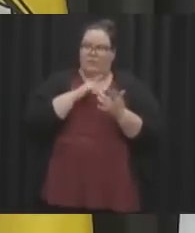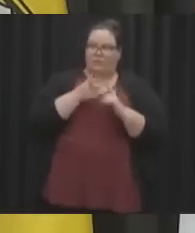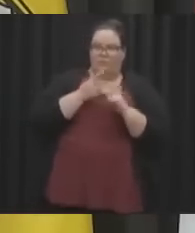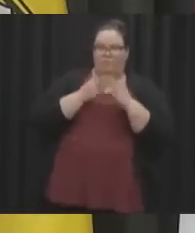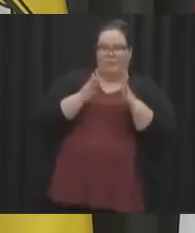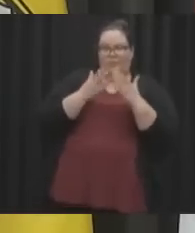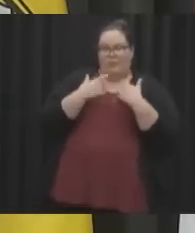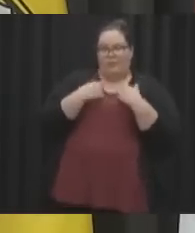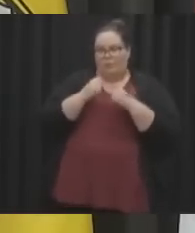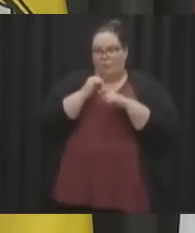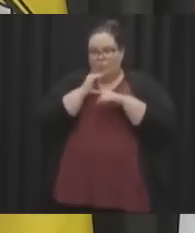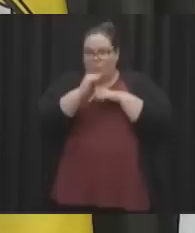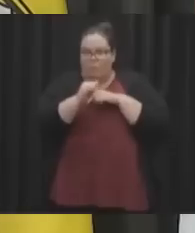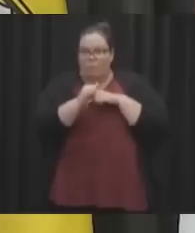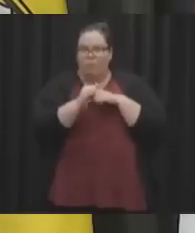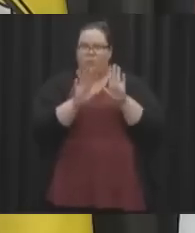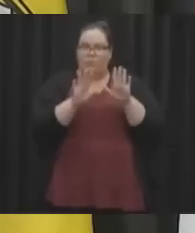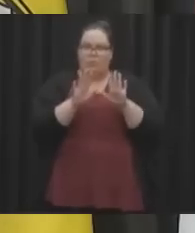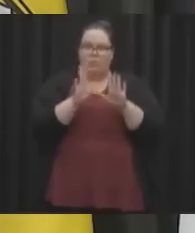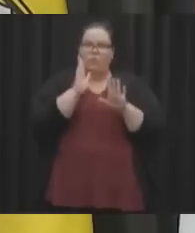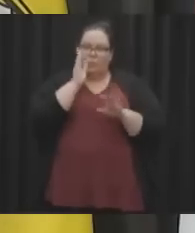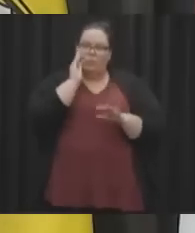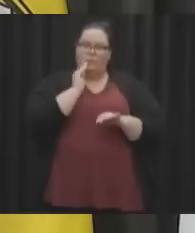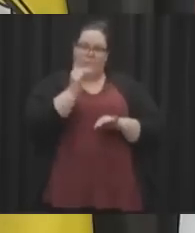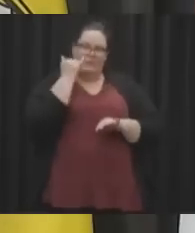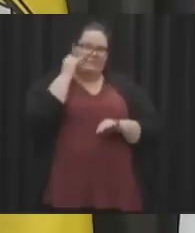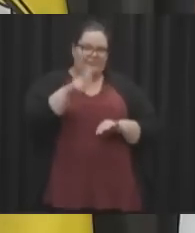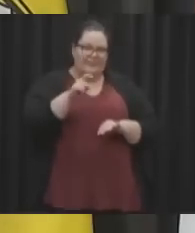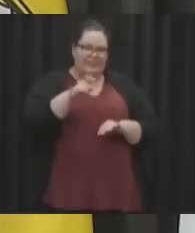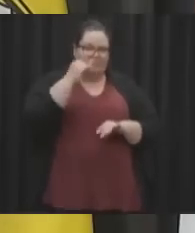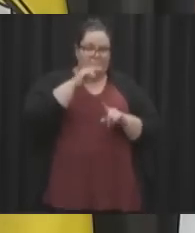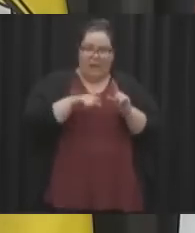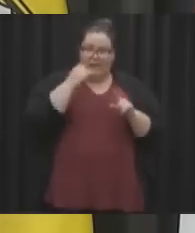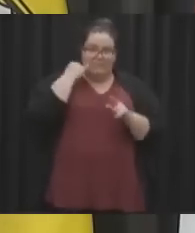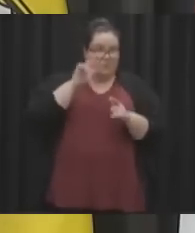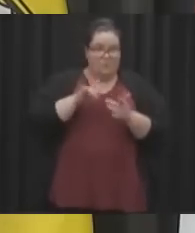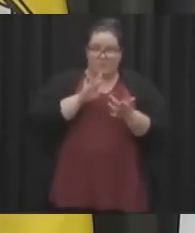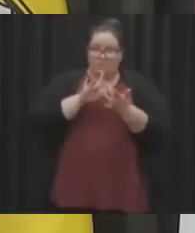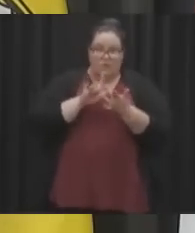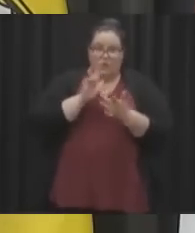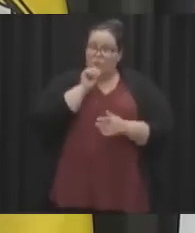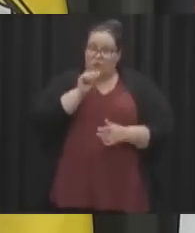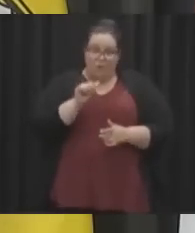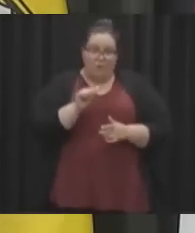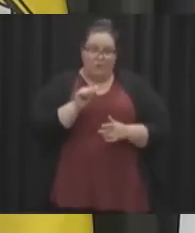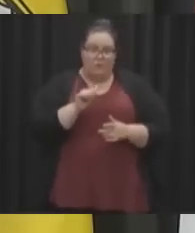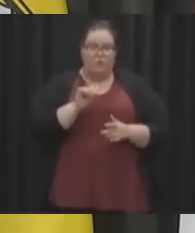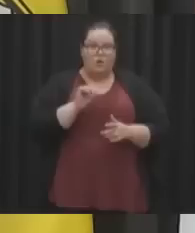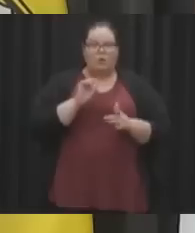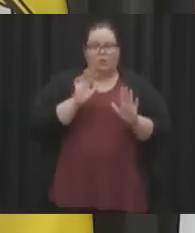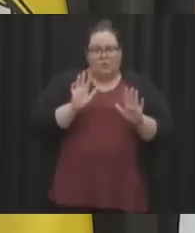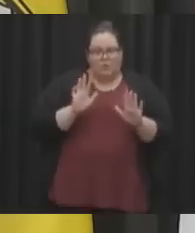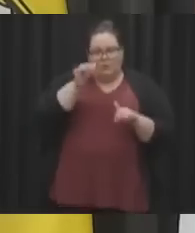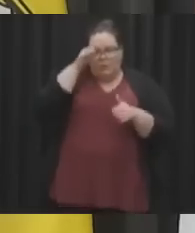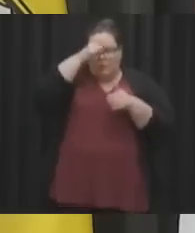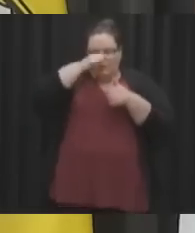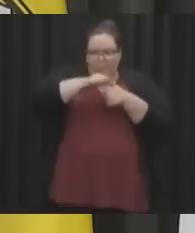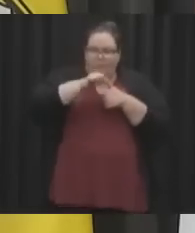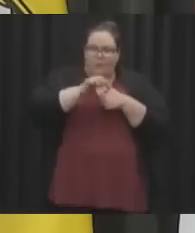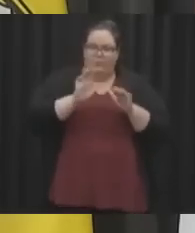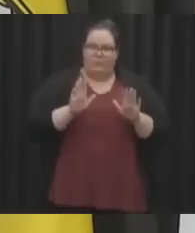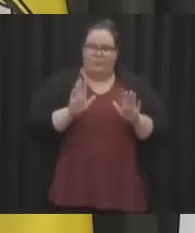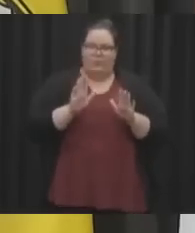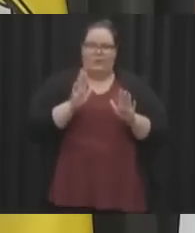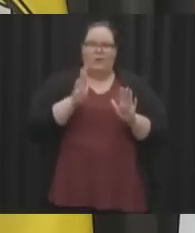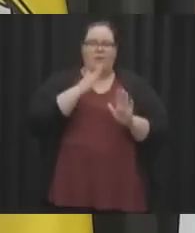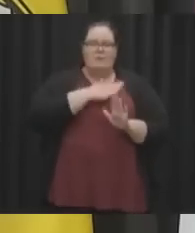possible. S'il vous plaît, une mesure qu'on peut tout prendre, c'est d'utiliser l'application du gouvernement du Canada. C'est facile de mettre